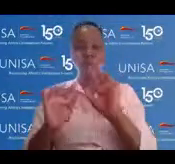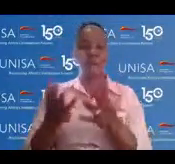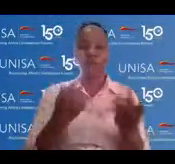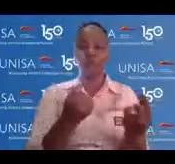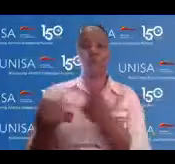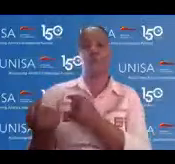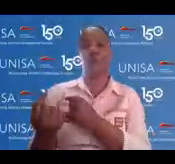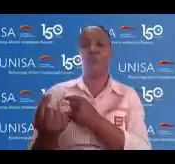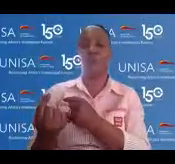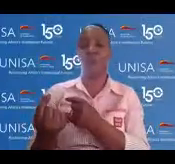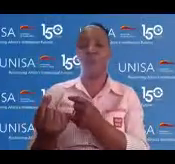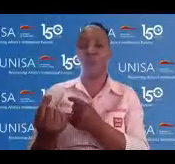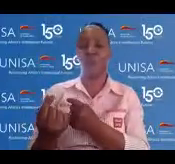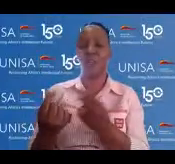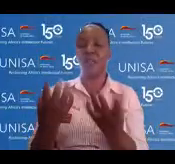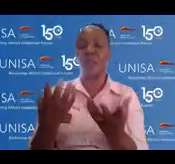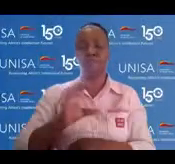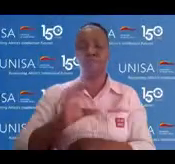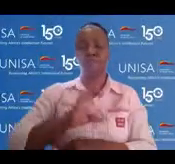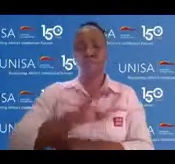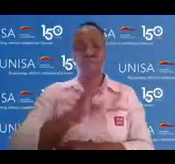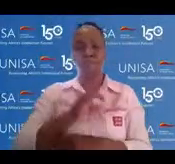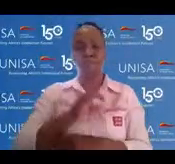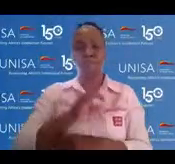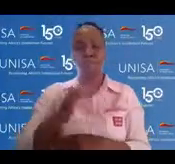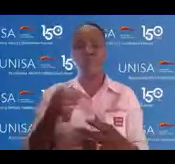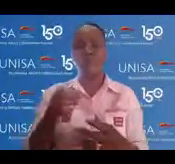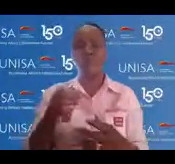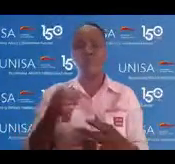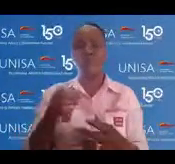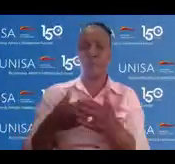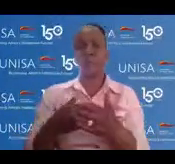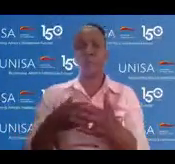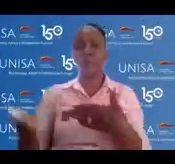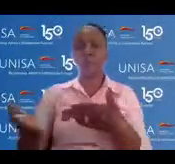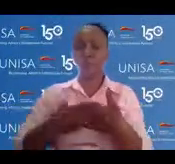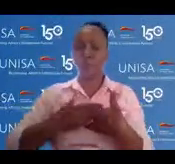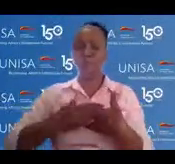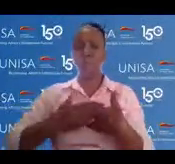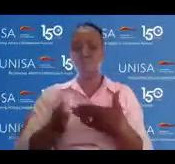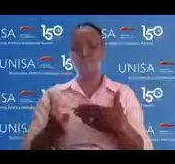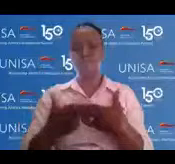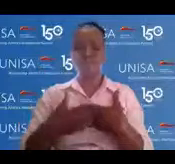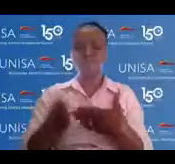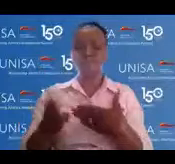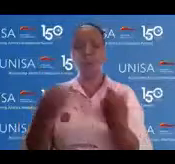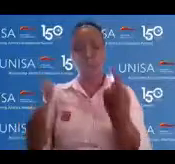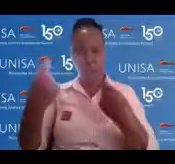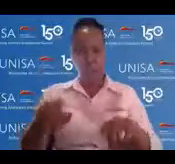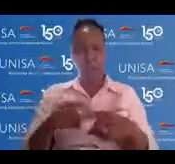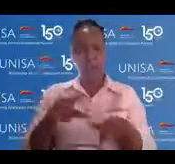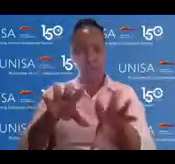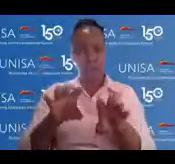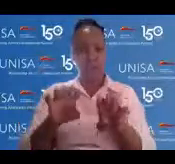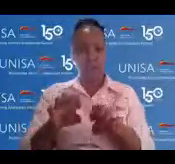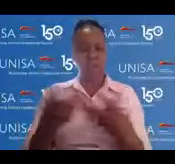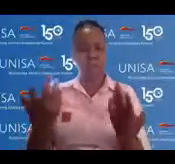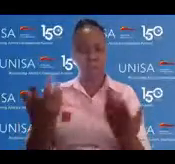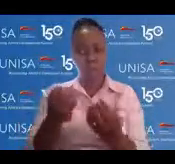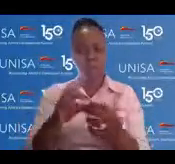get comfortable blocking and allowing so that you can use it. But of course, for your exam, you must allow it, guys. Otherwise, you're not going to be able to write your